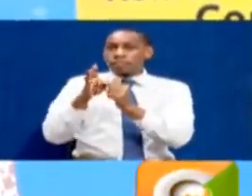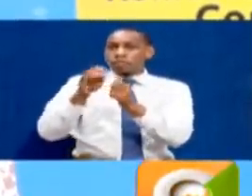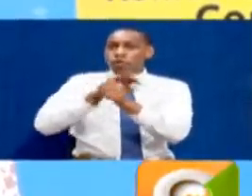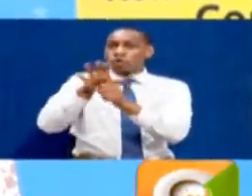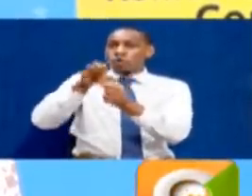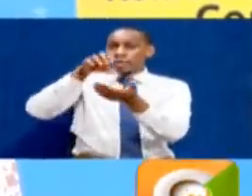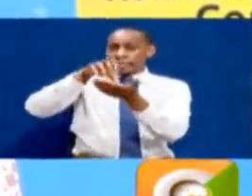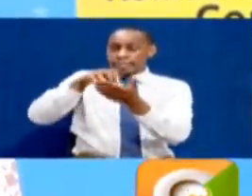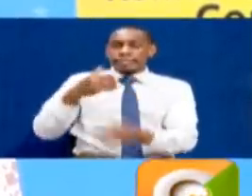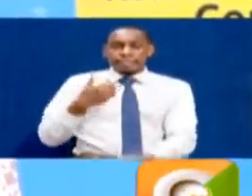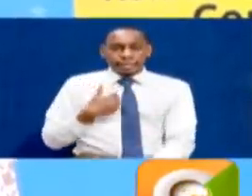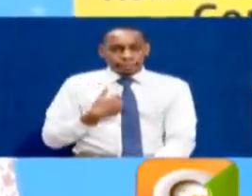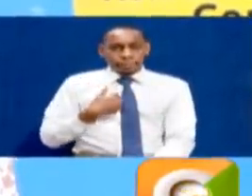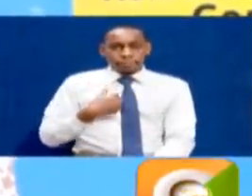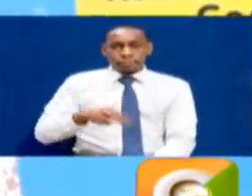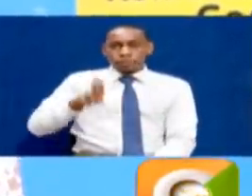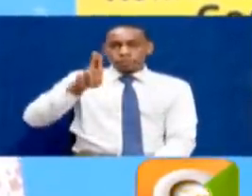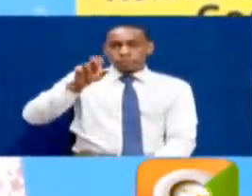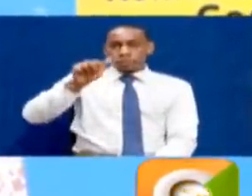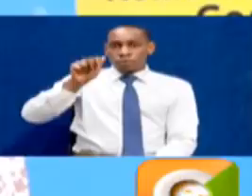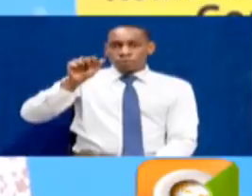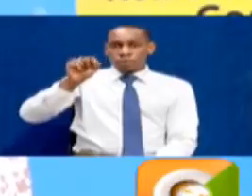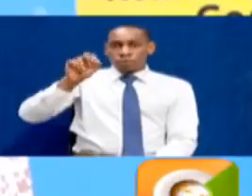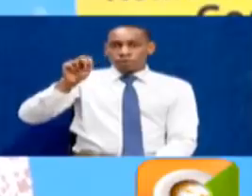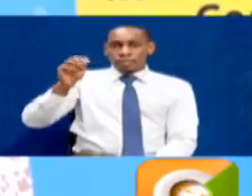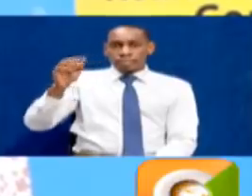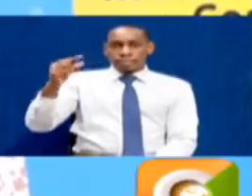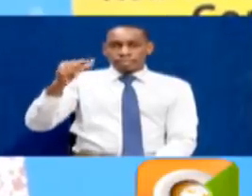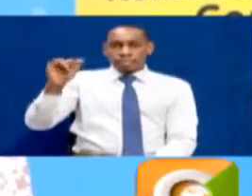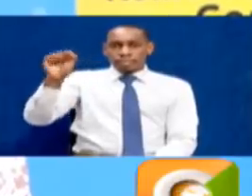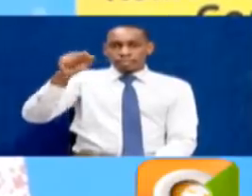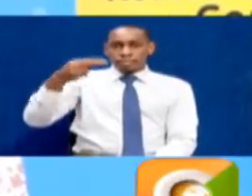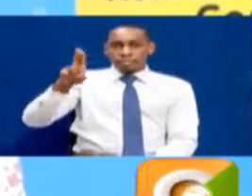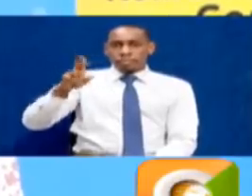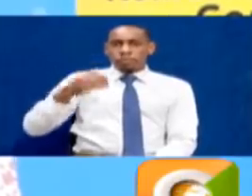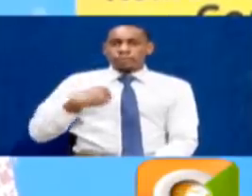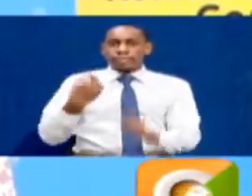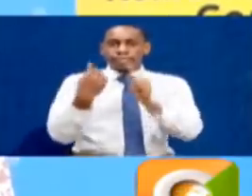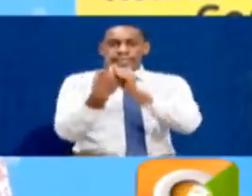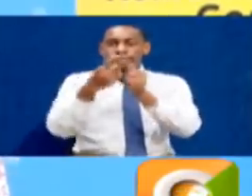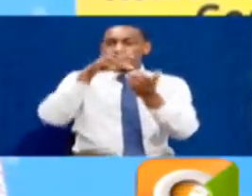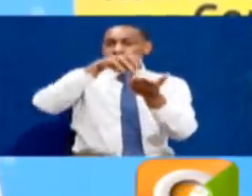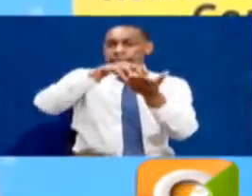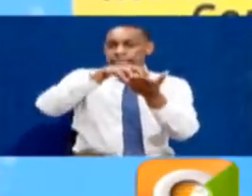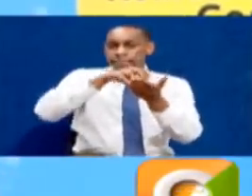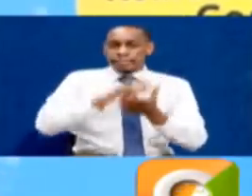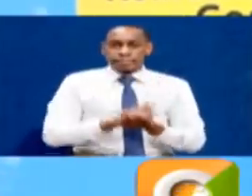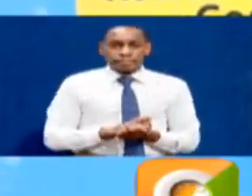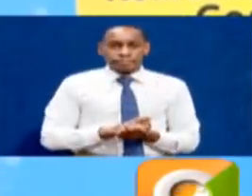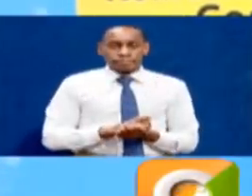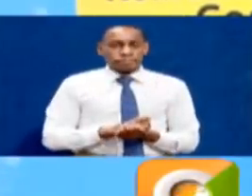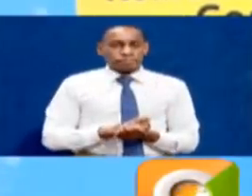cases, Uasin Gishu with some 11 cases.